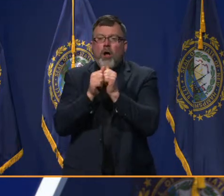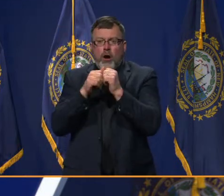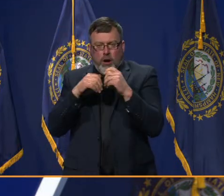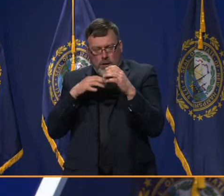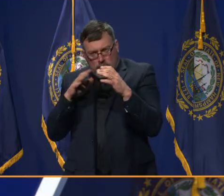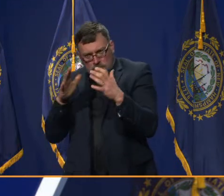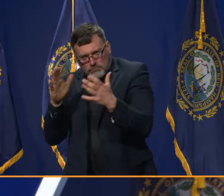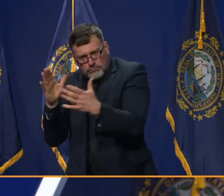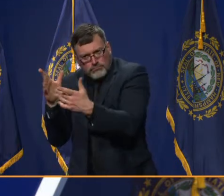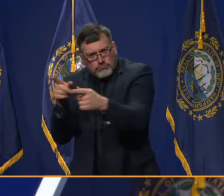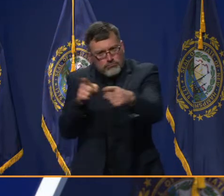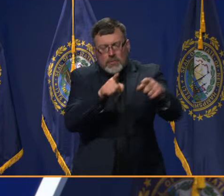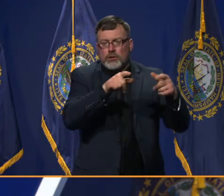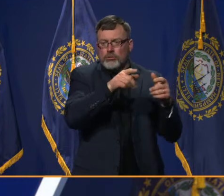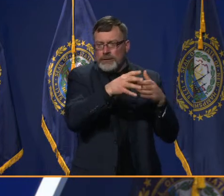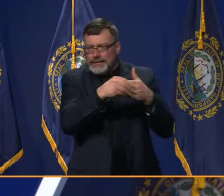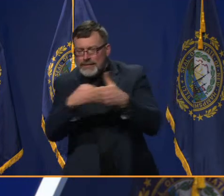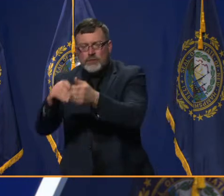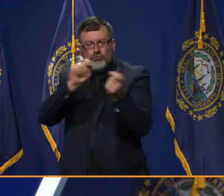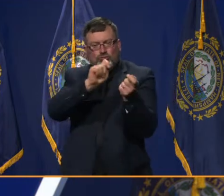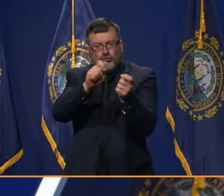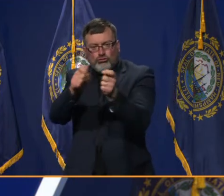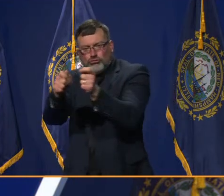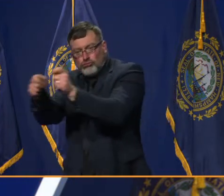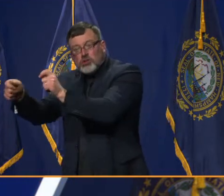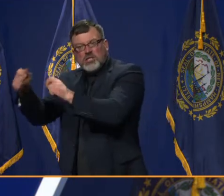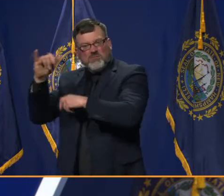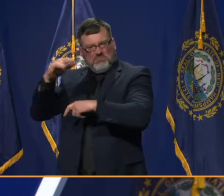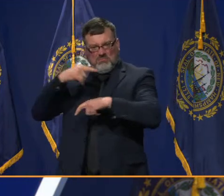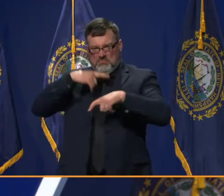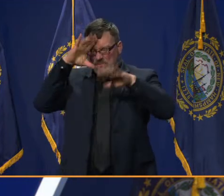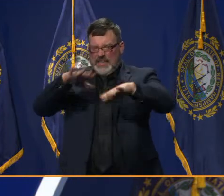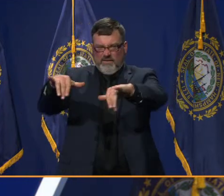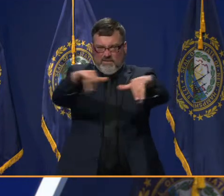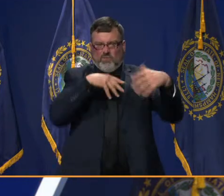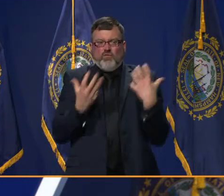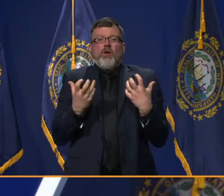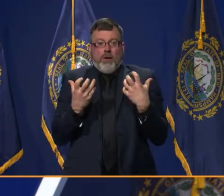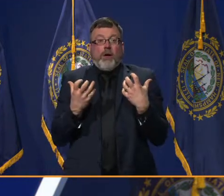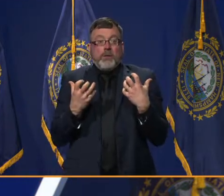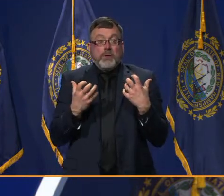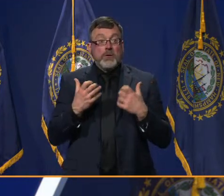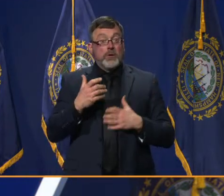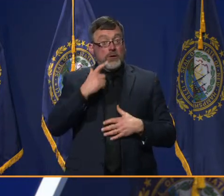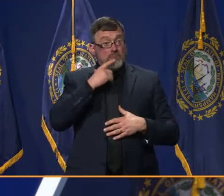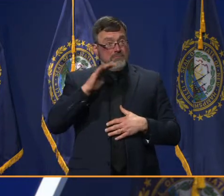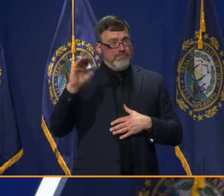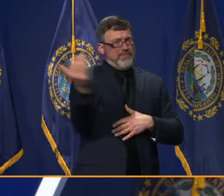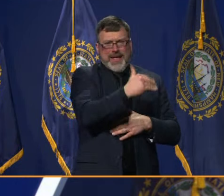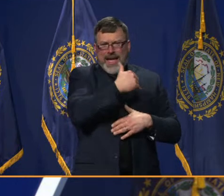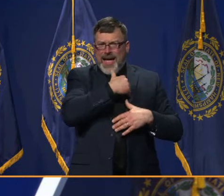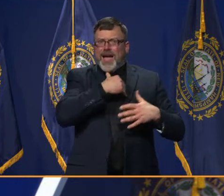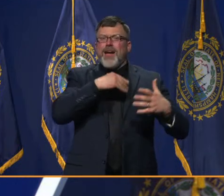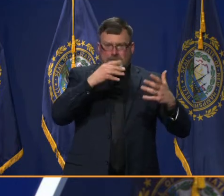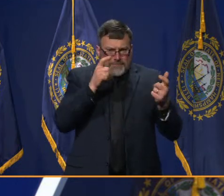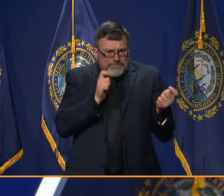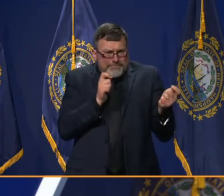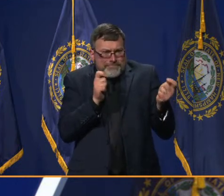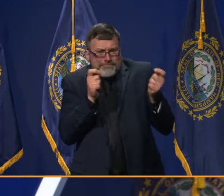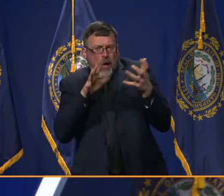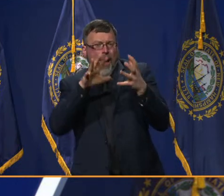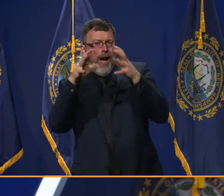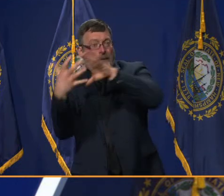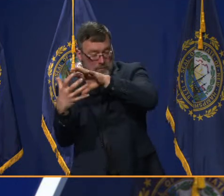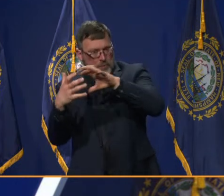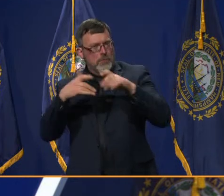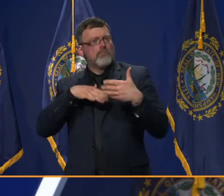want. We have to be transformational in our approach. To remain stuck in our own ways and our comfort